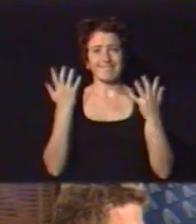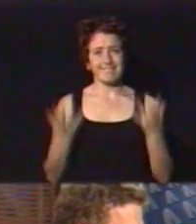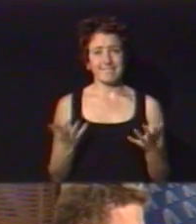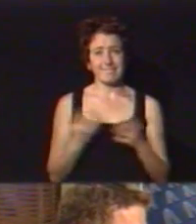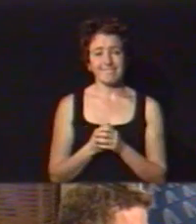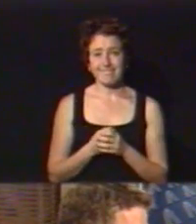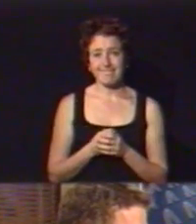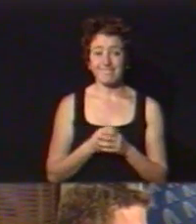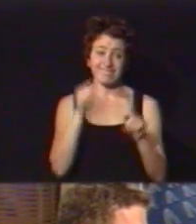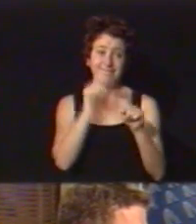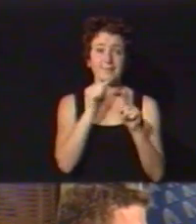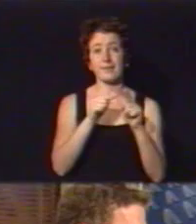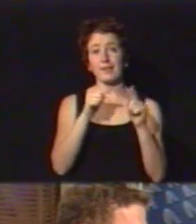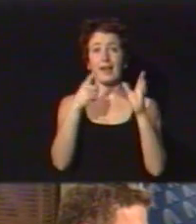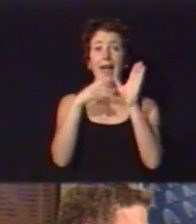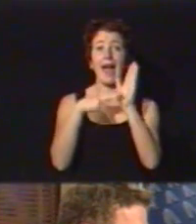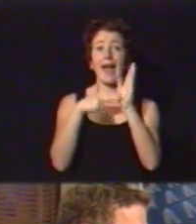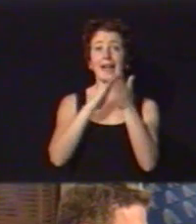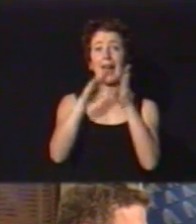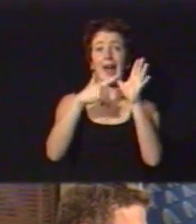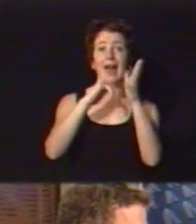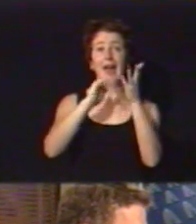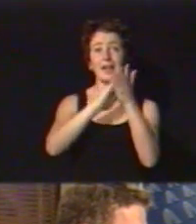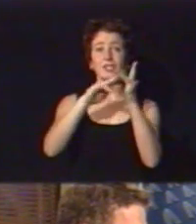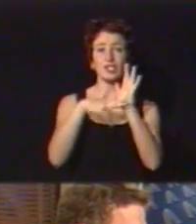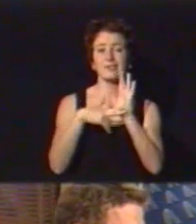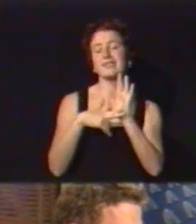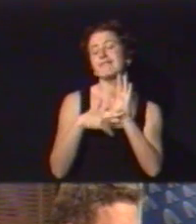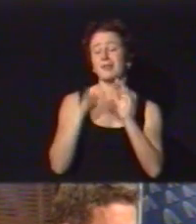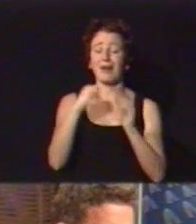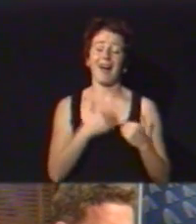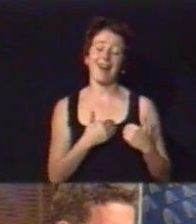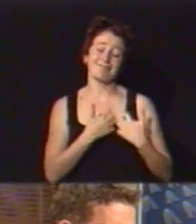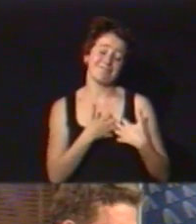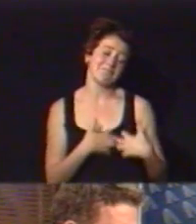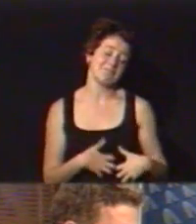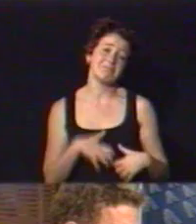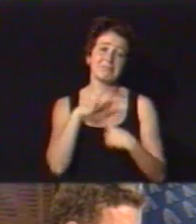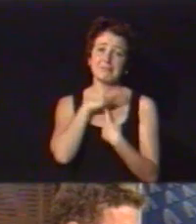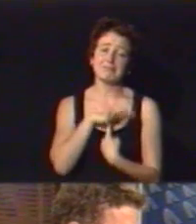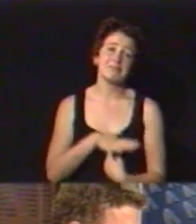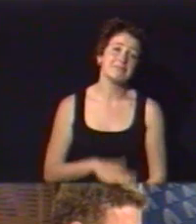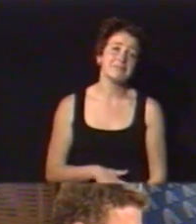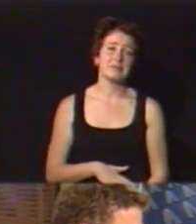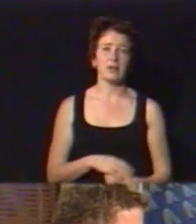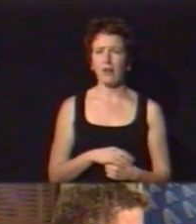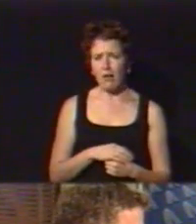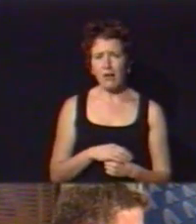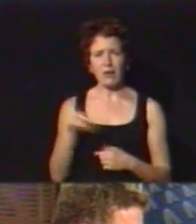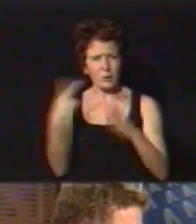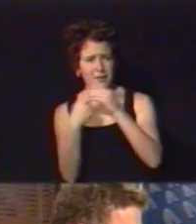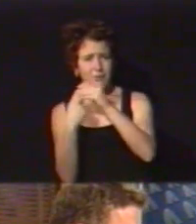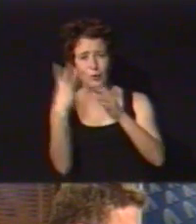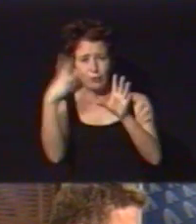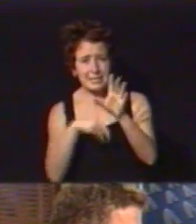that. That Anne Haish and the split and everything broke her heart. It was the first time that she's had her heart broken. They were together for 3 years. Yes, I know,